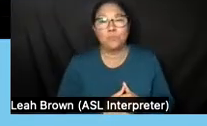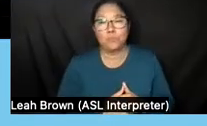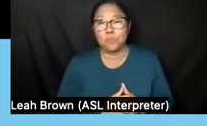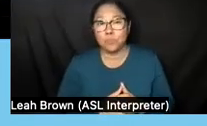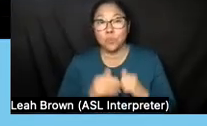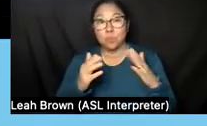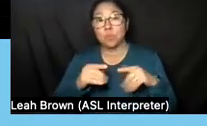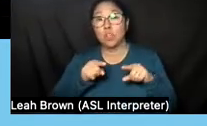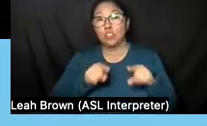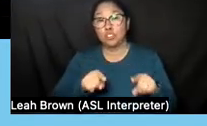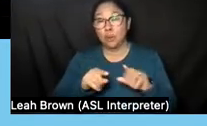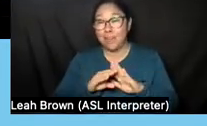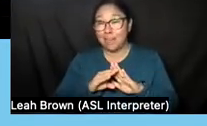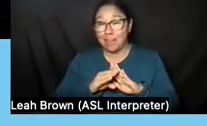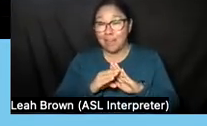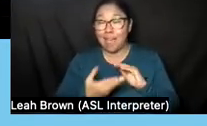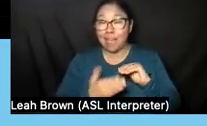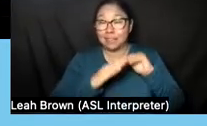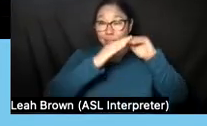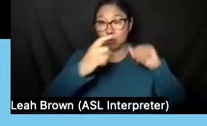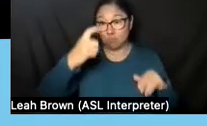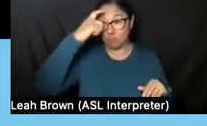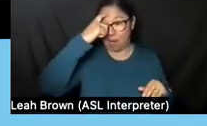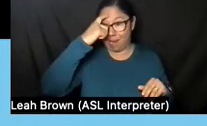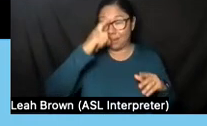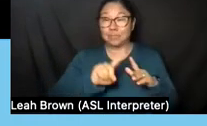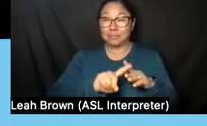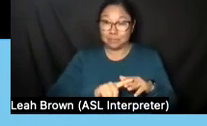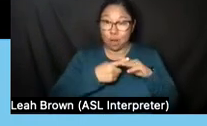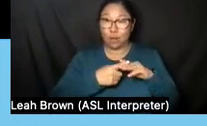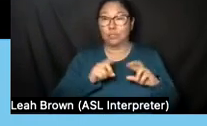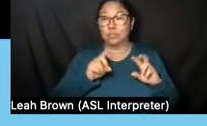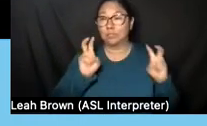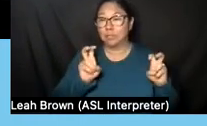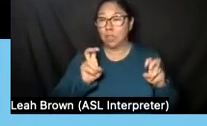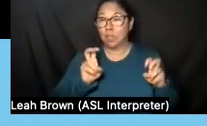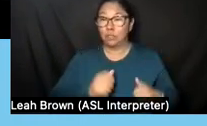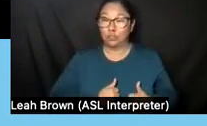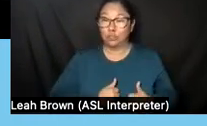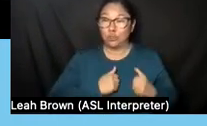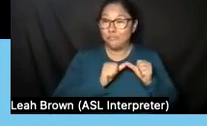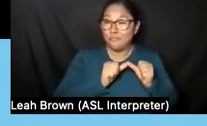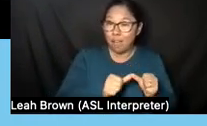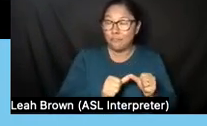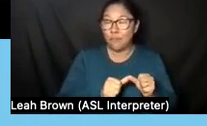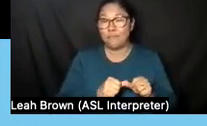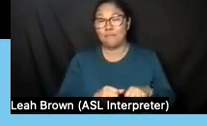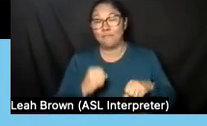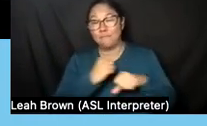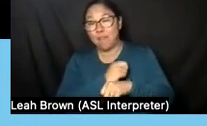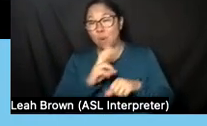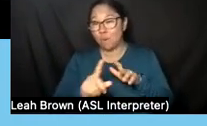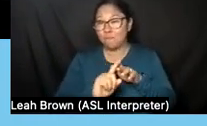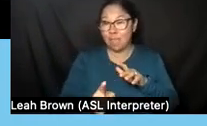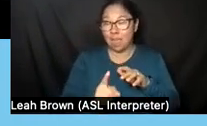So during an escalation, the brain enters survival mode. So our kids are in flight or flight mode, and this also can apply to us as well. It shuts down